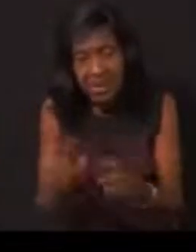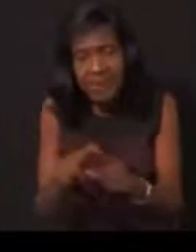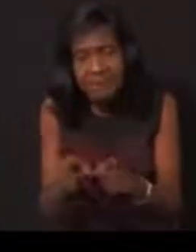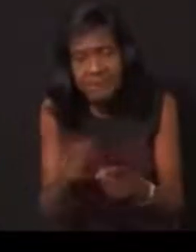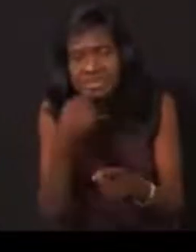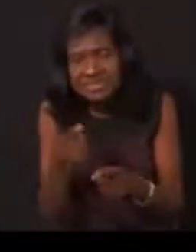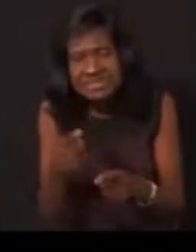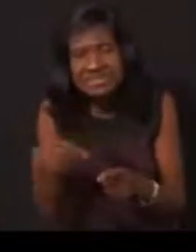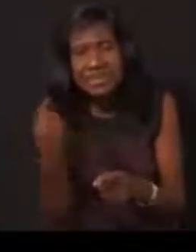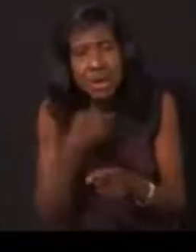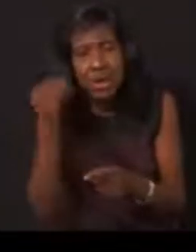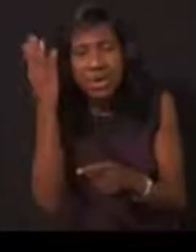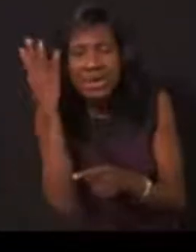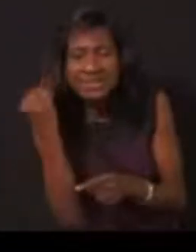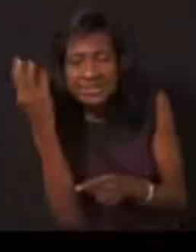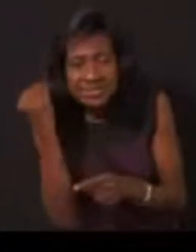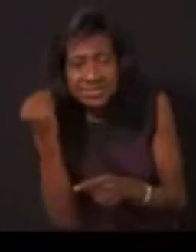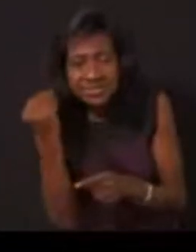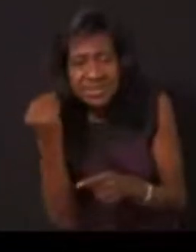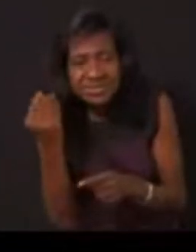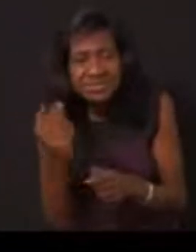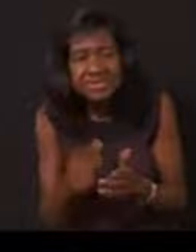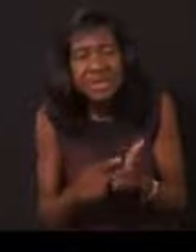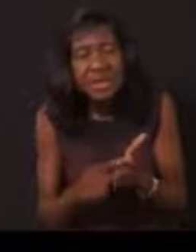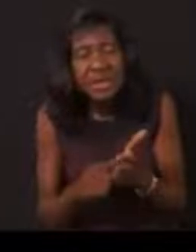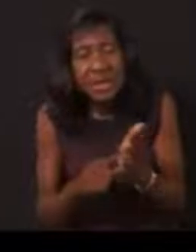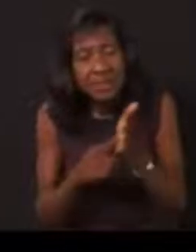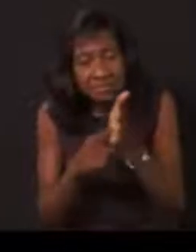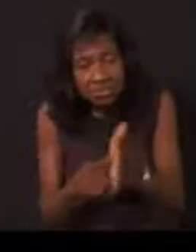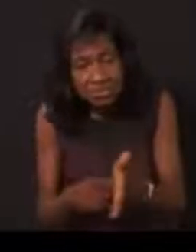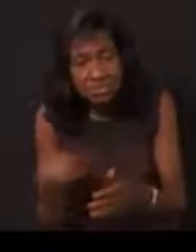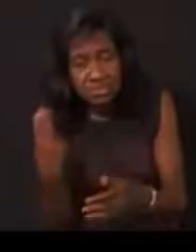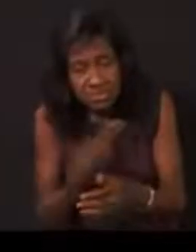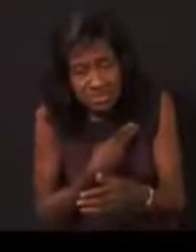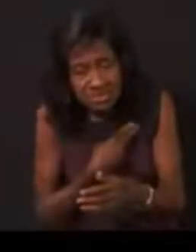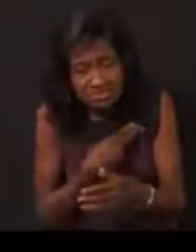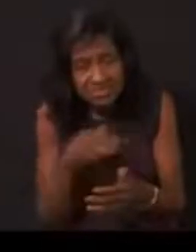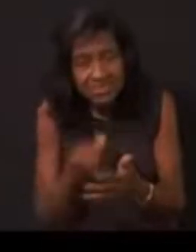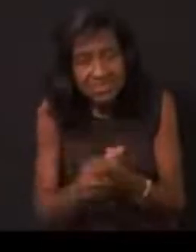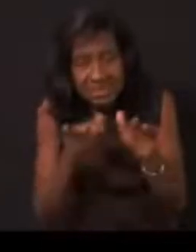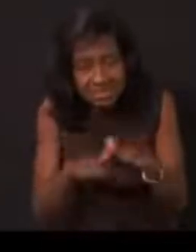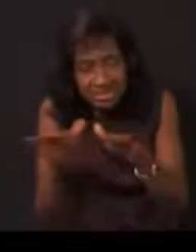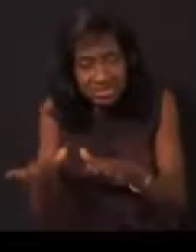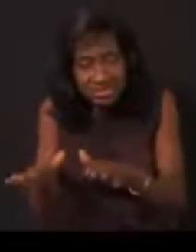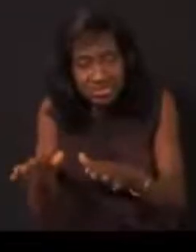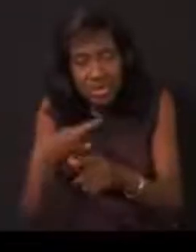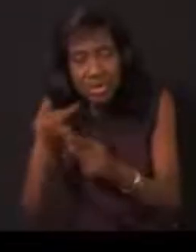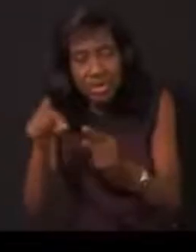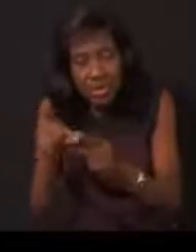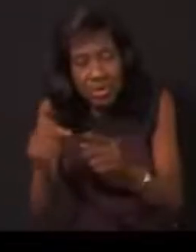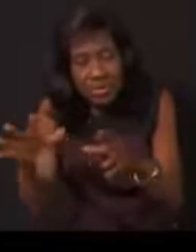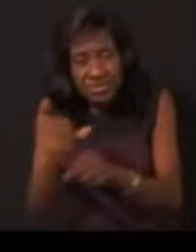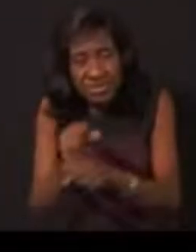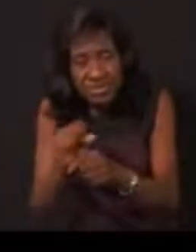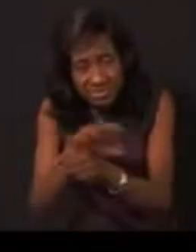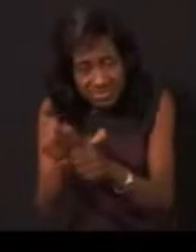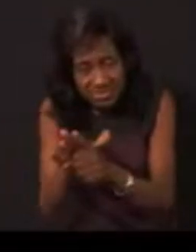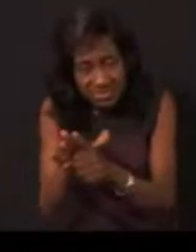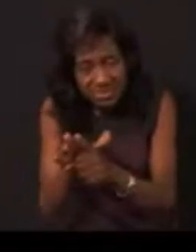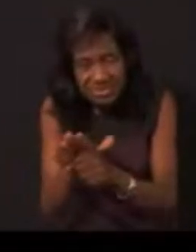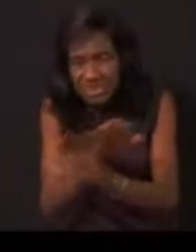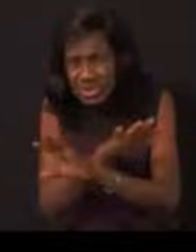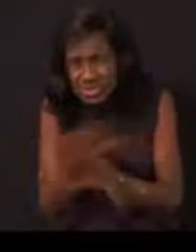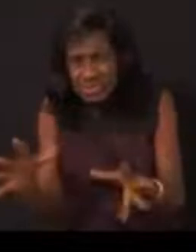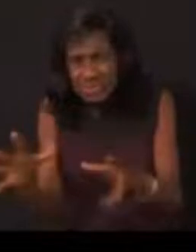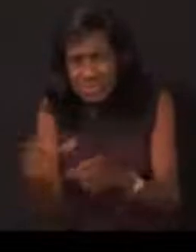has reinforced what the experts were telling us. Children, when infected, generally do not get seriously